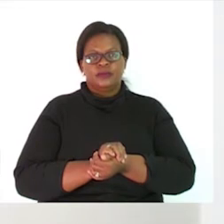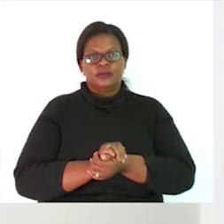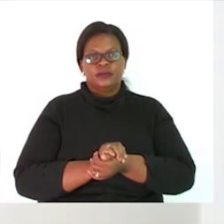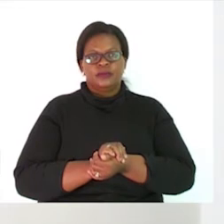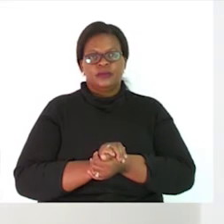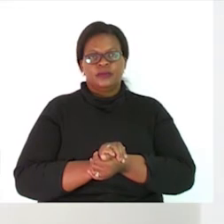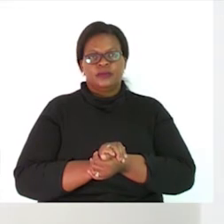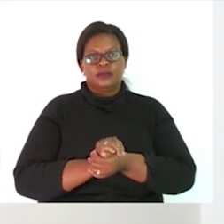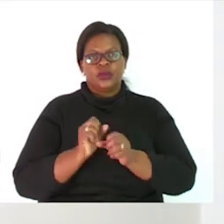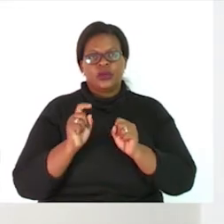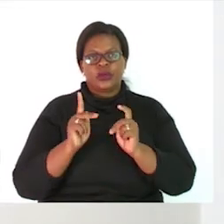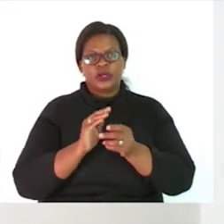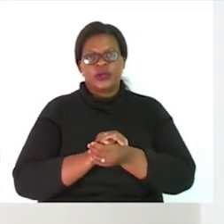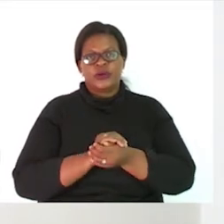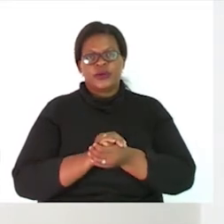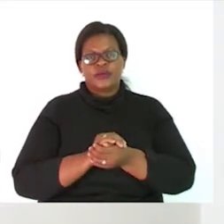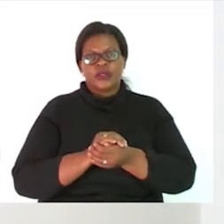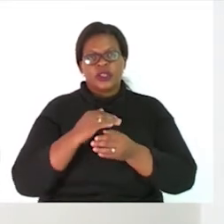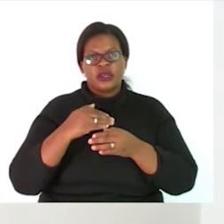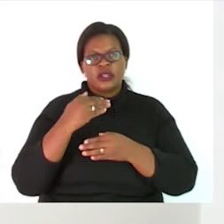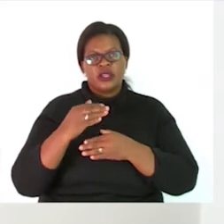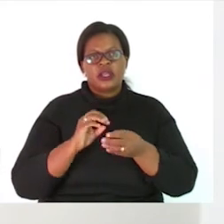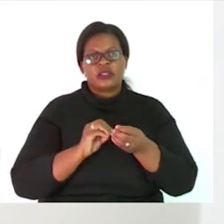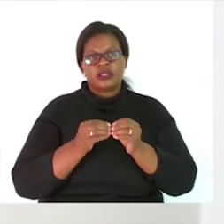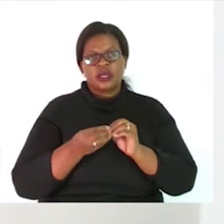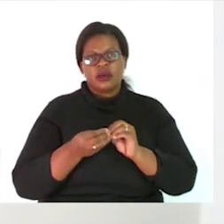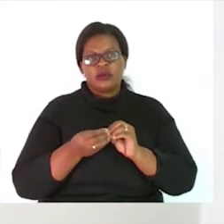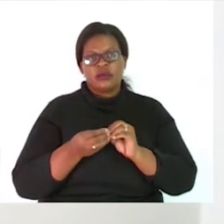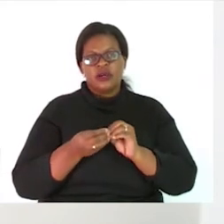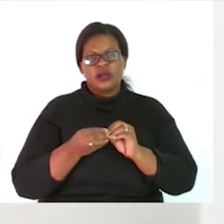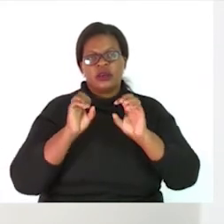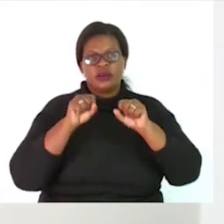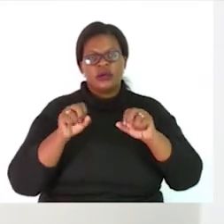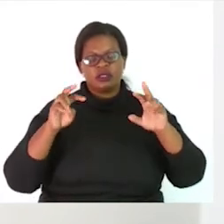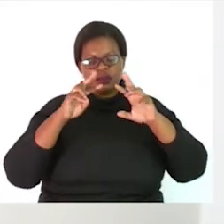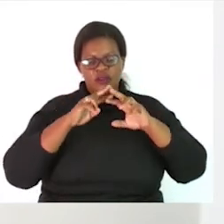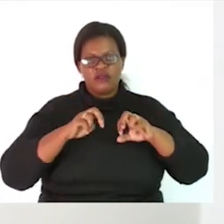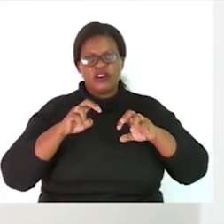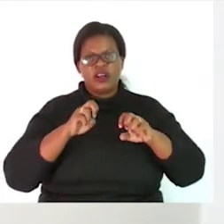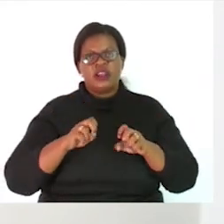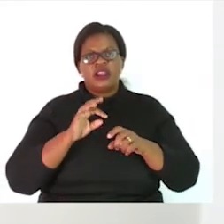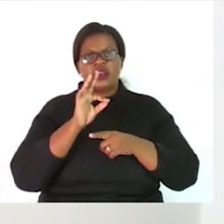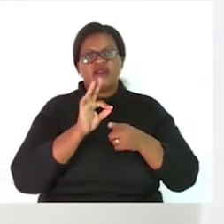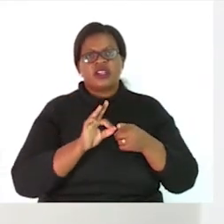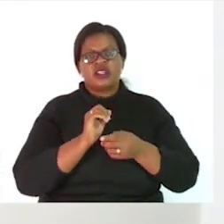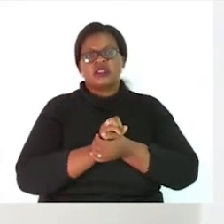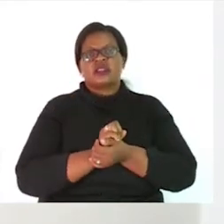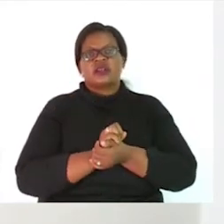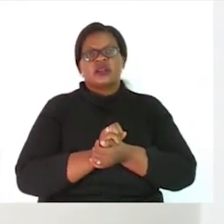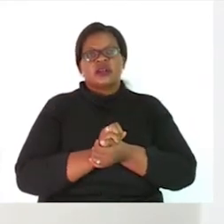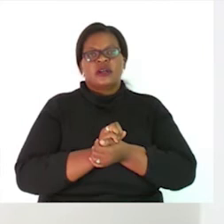Right. So our next number that we need to find the factors of is